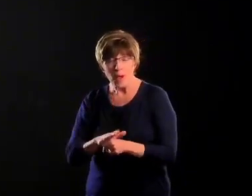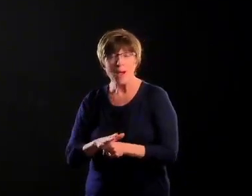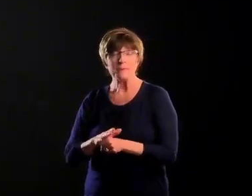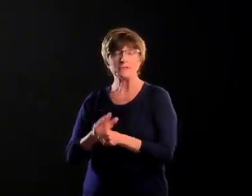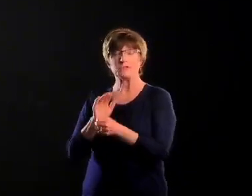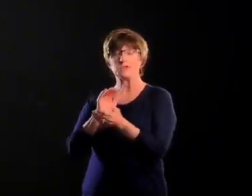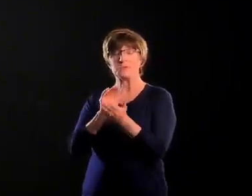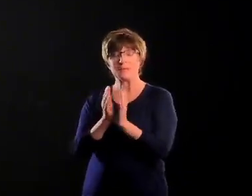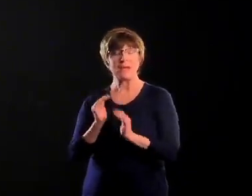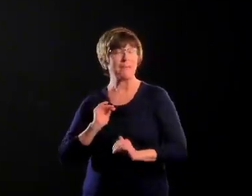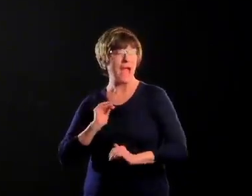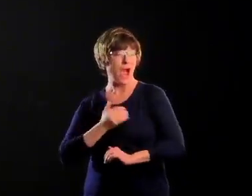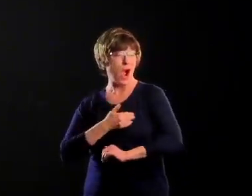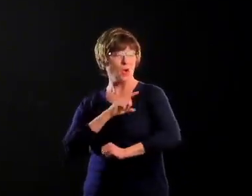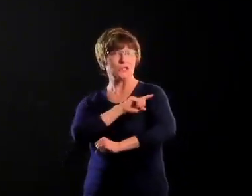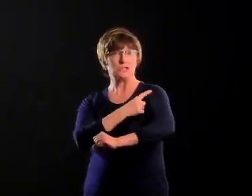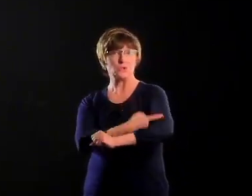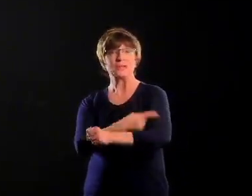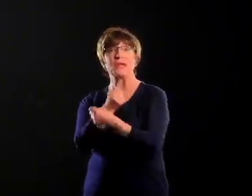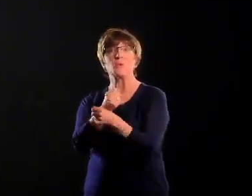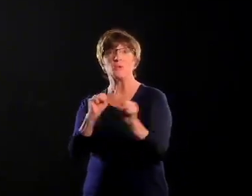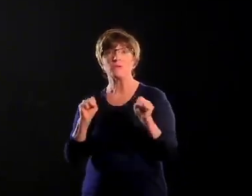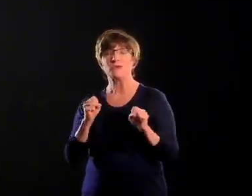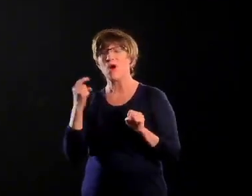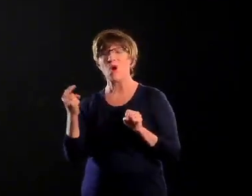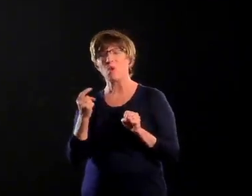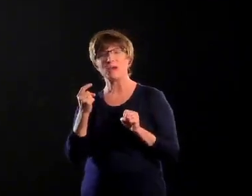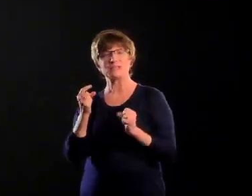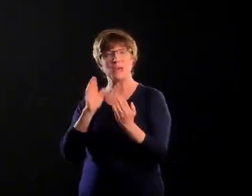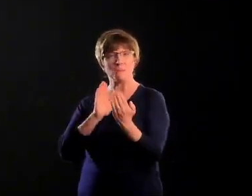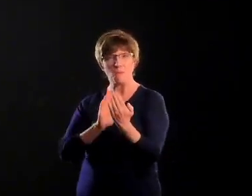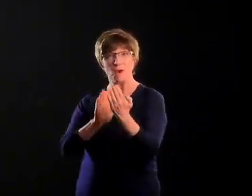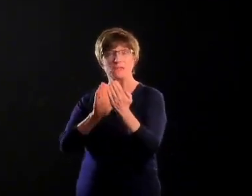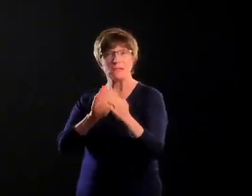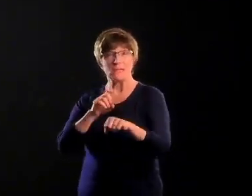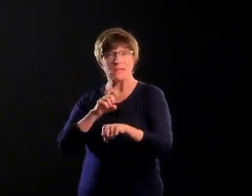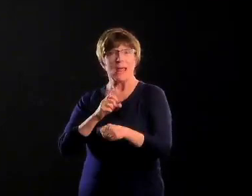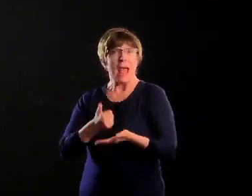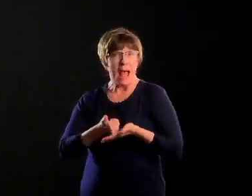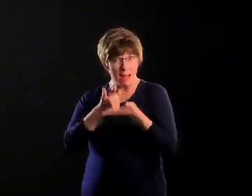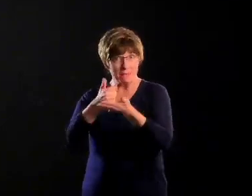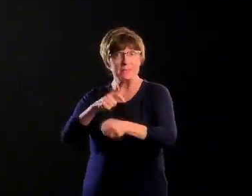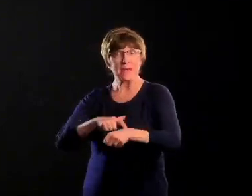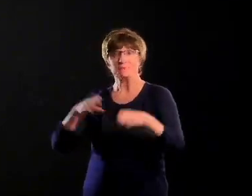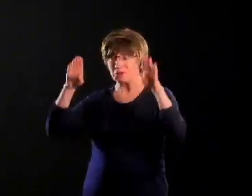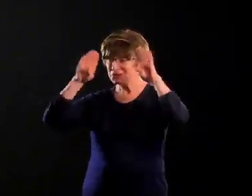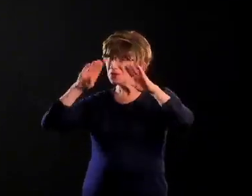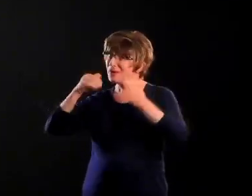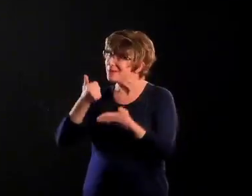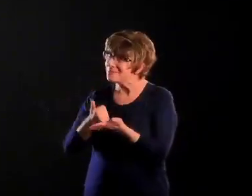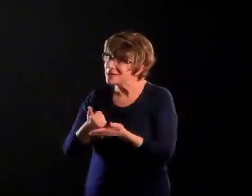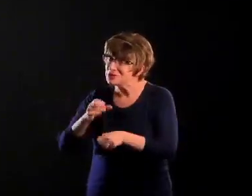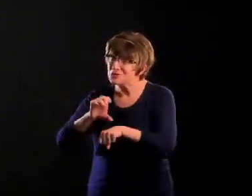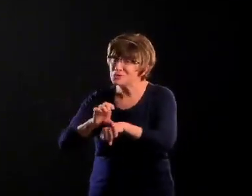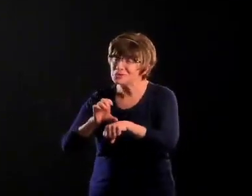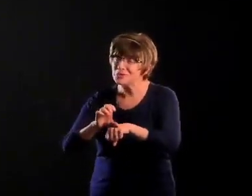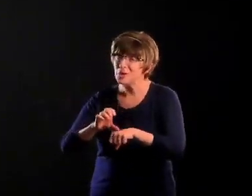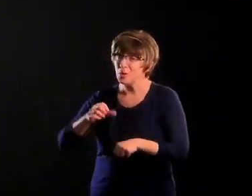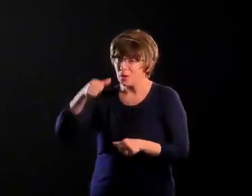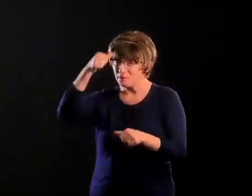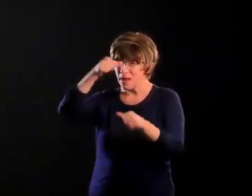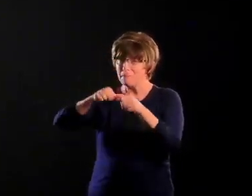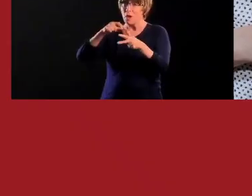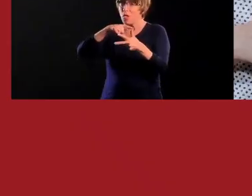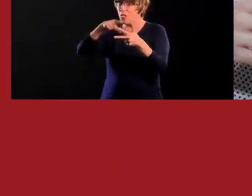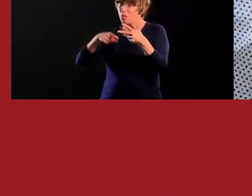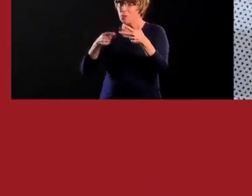our refuge, an ever-present help in times of trouble. Amen, church. I want to remind you that we have three ways to